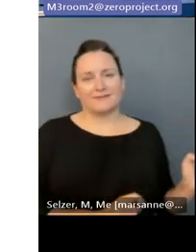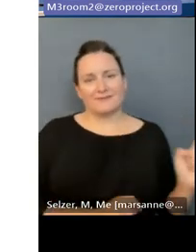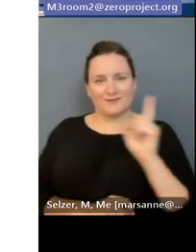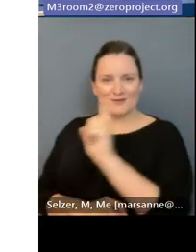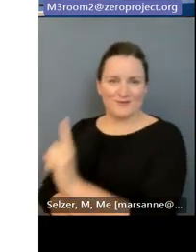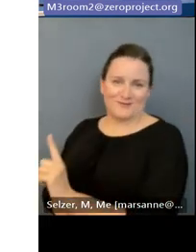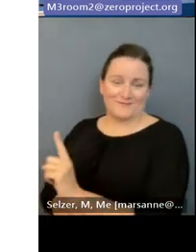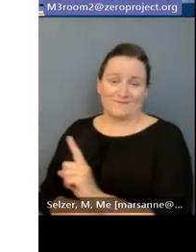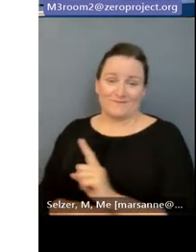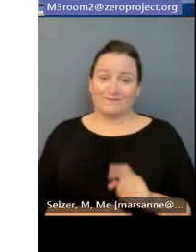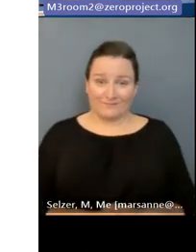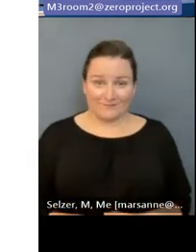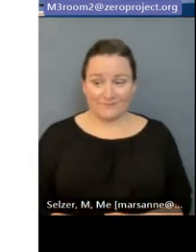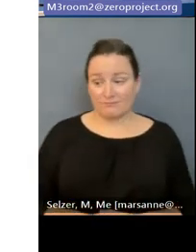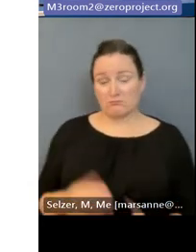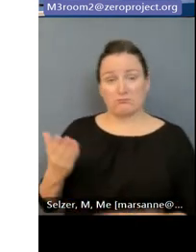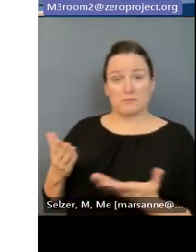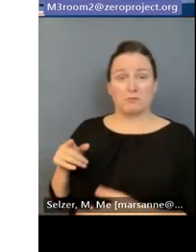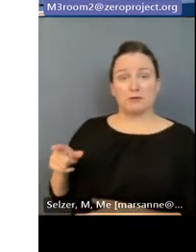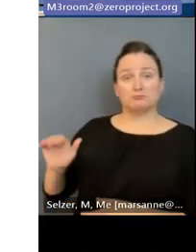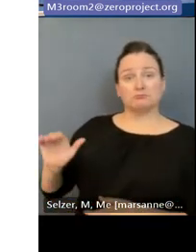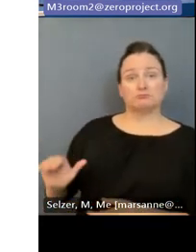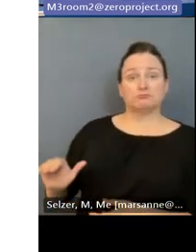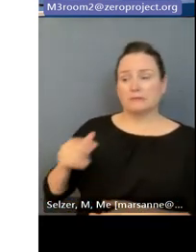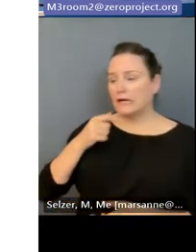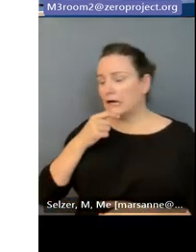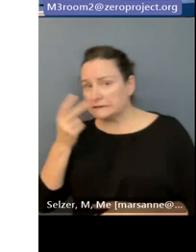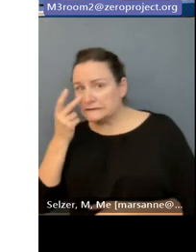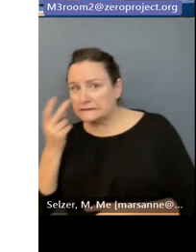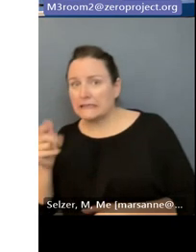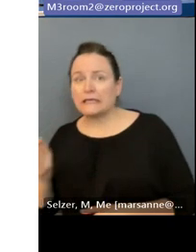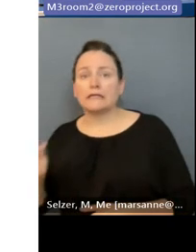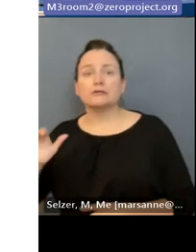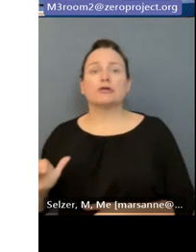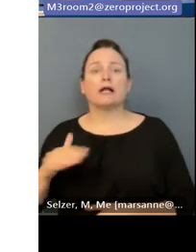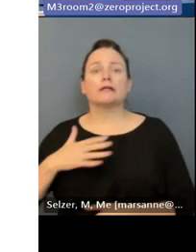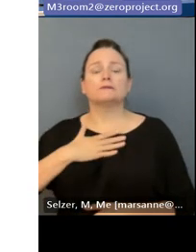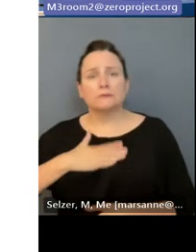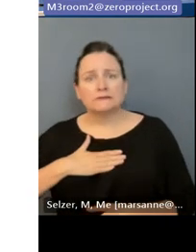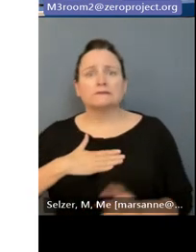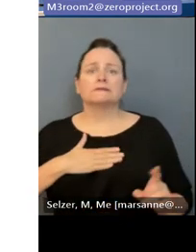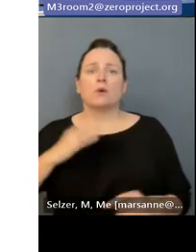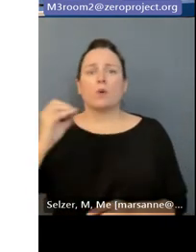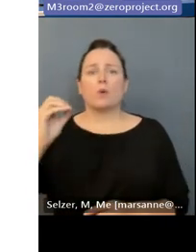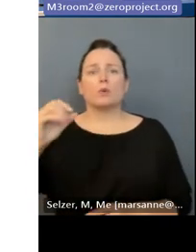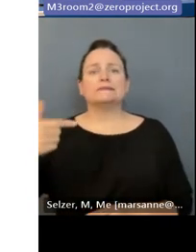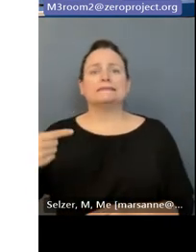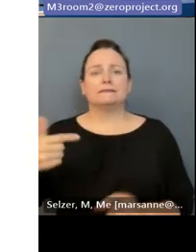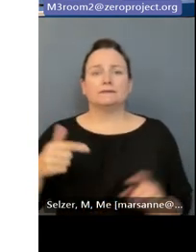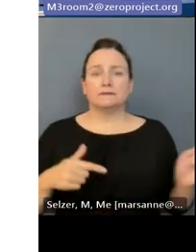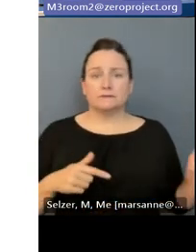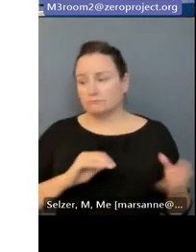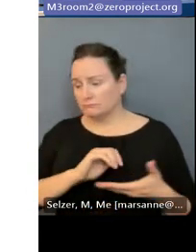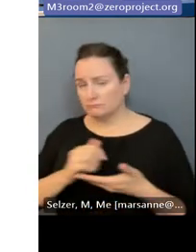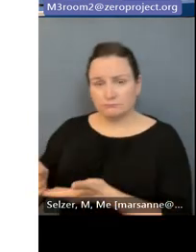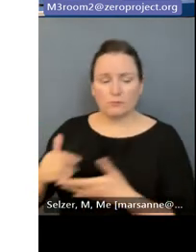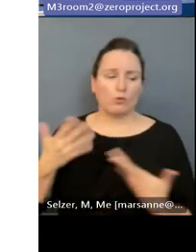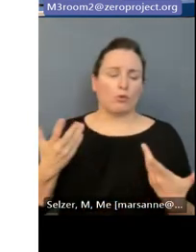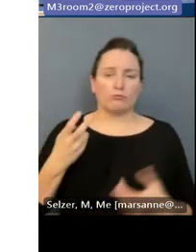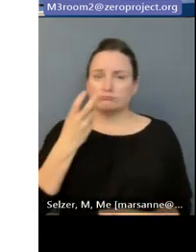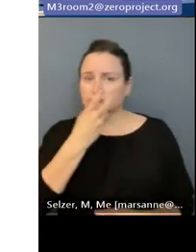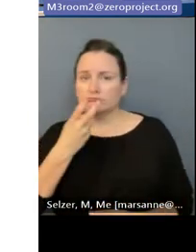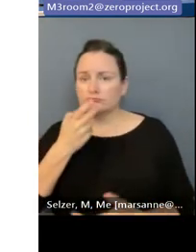If a child needs occupational therapy at this some point, but there's a team of professionals like speech therapists, psychologists,